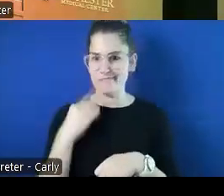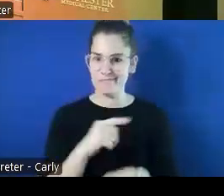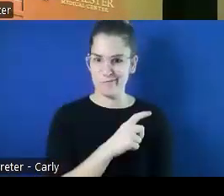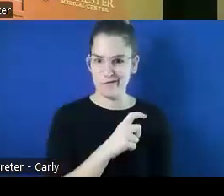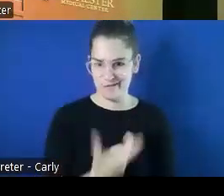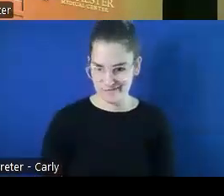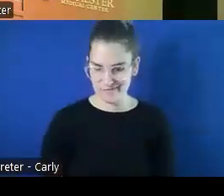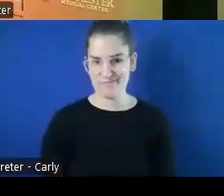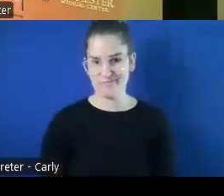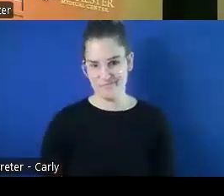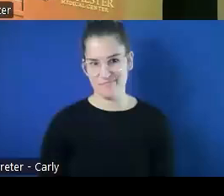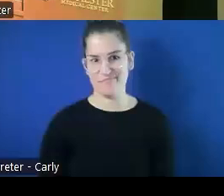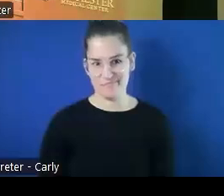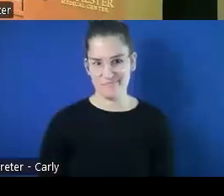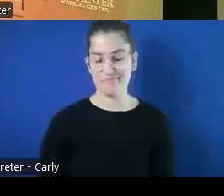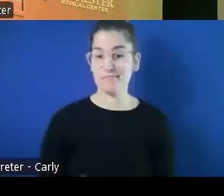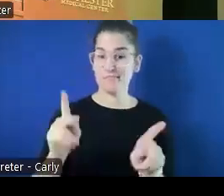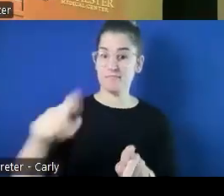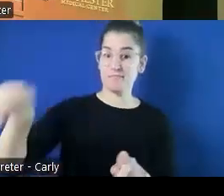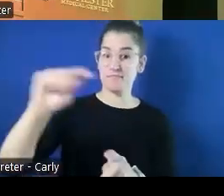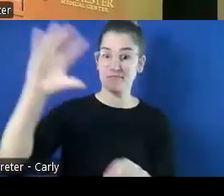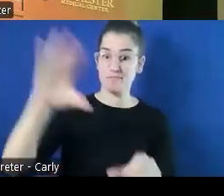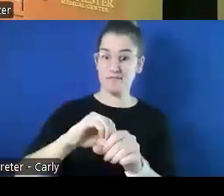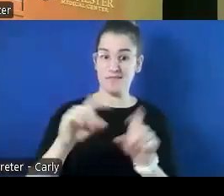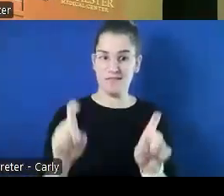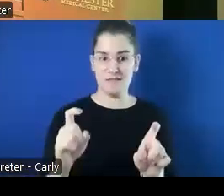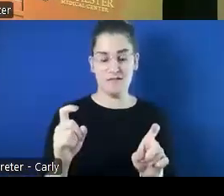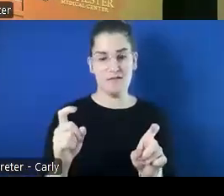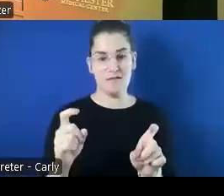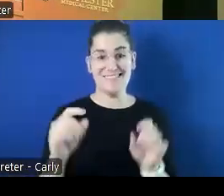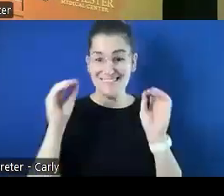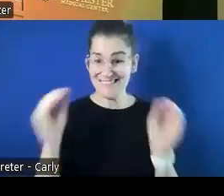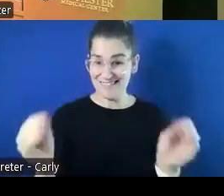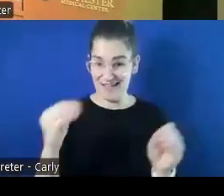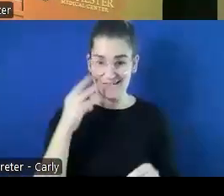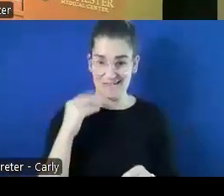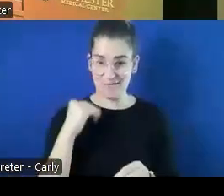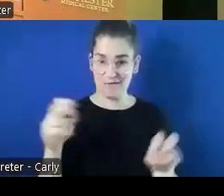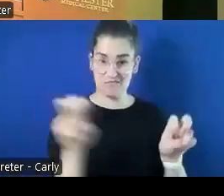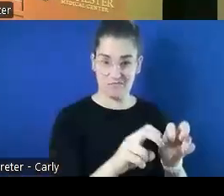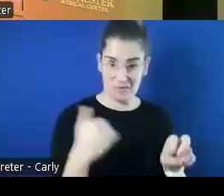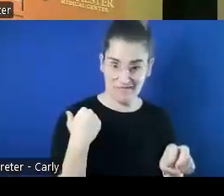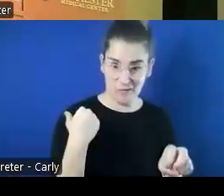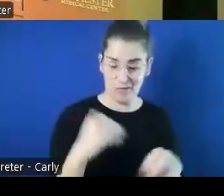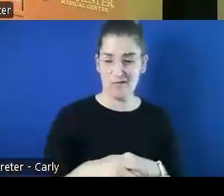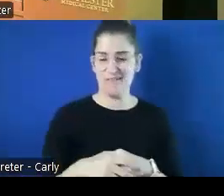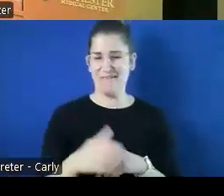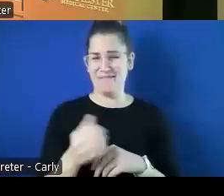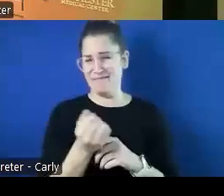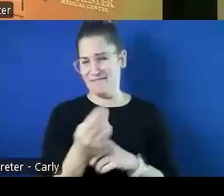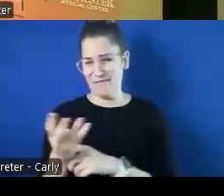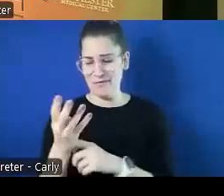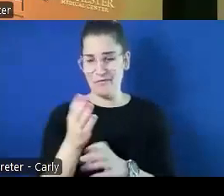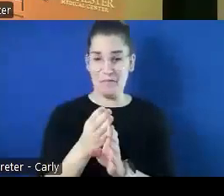residents that participated in the survey had any experience with a ride-along. Very few had either personal or